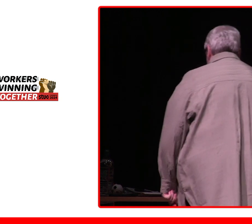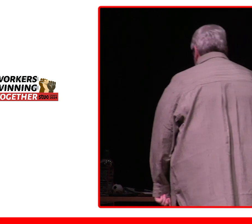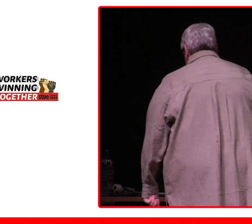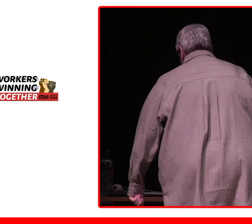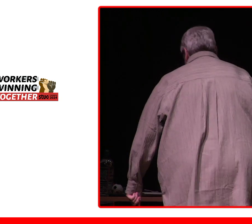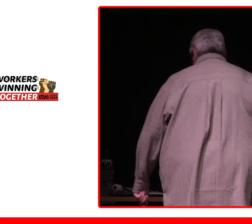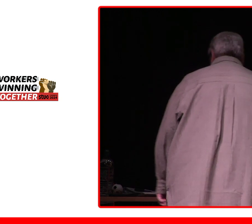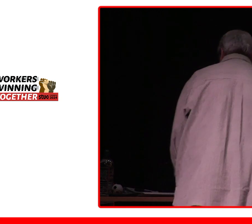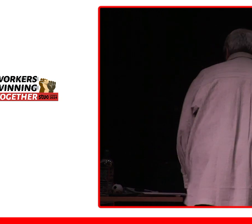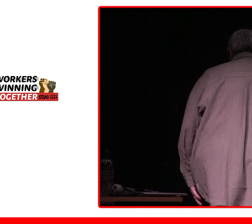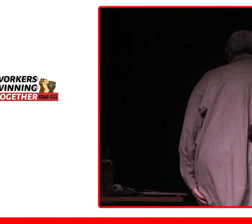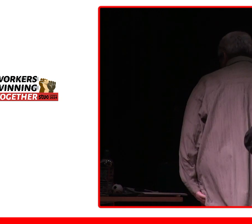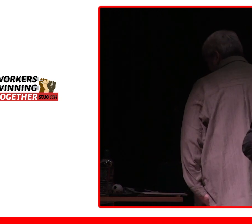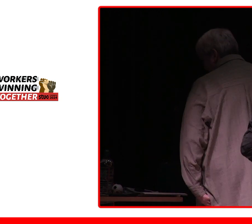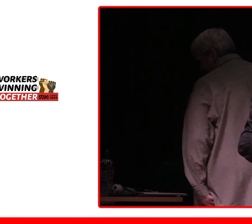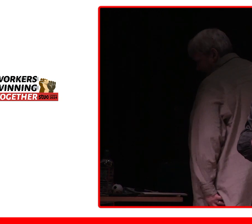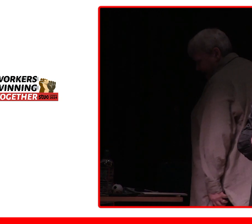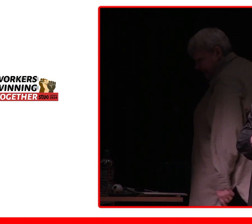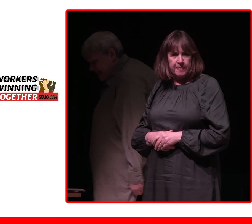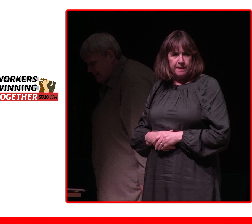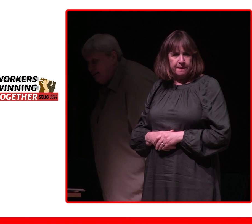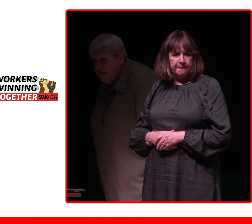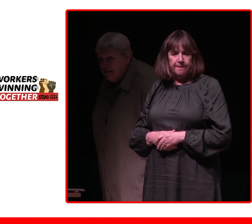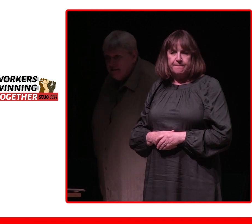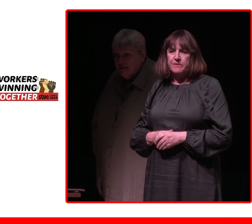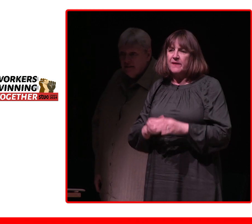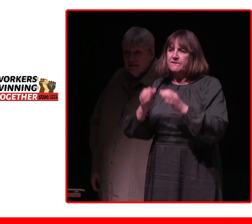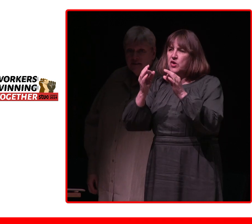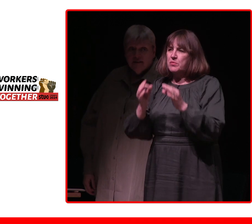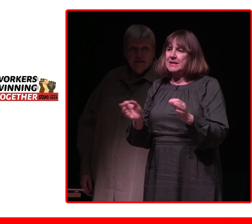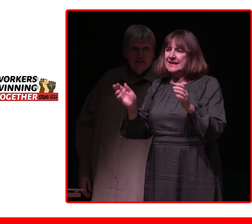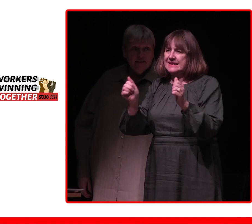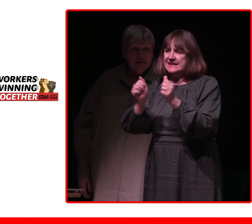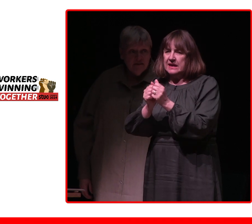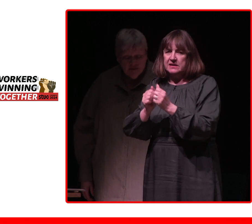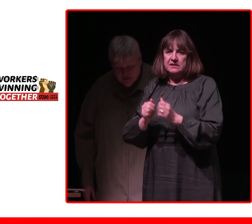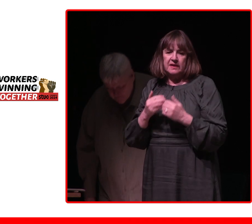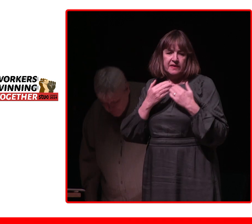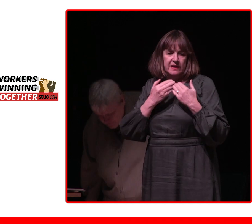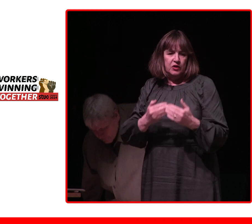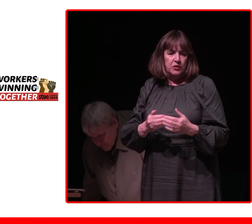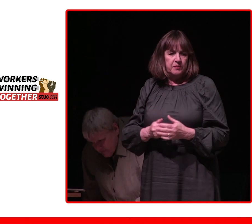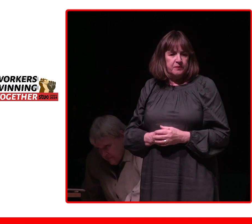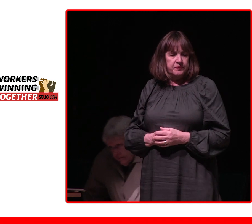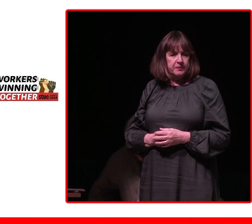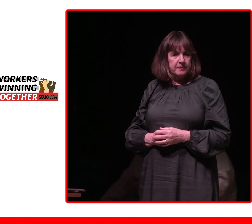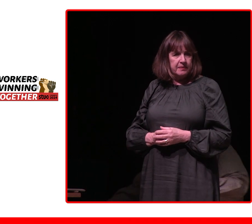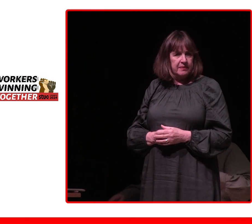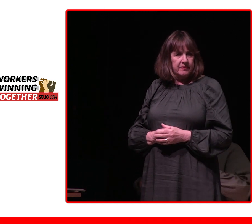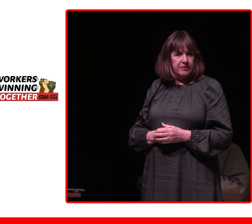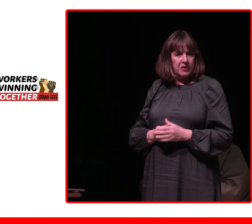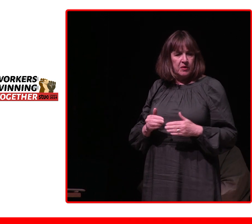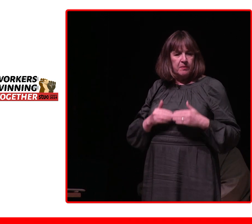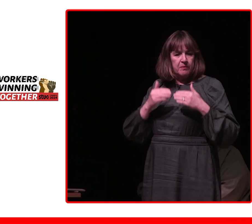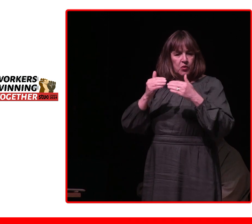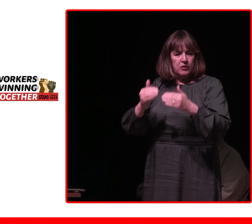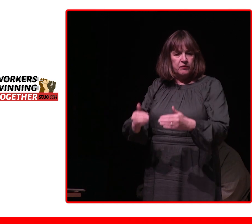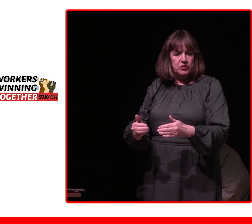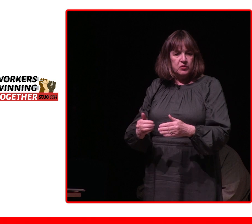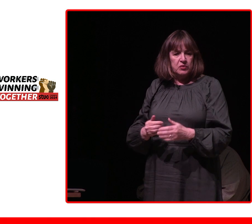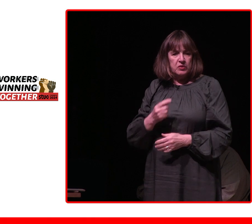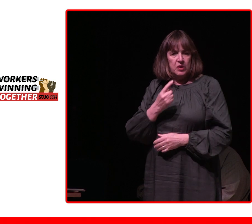Thanks, Jennifer. Can we formally second? Thank you. Colleagues, can I move to